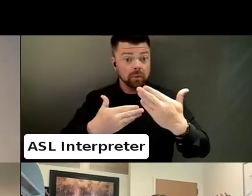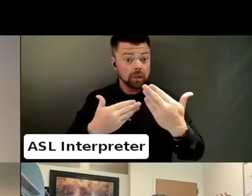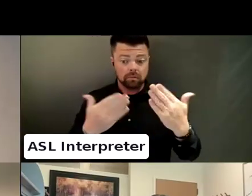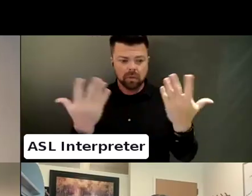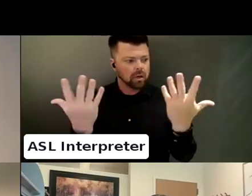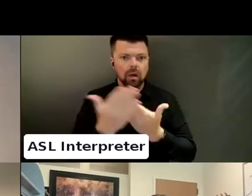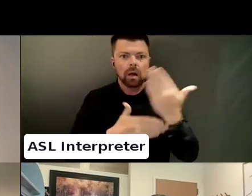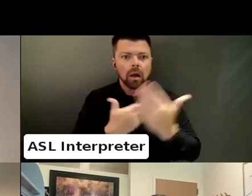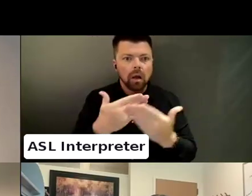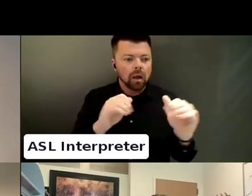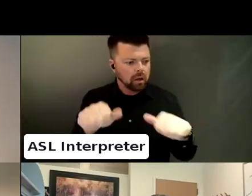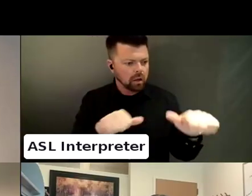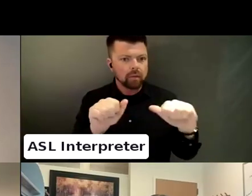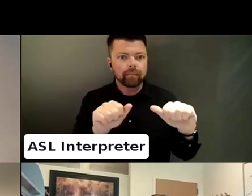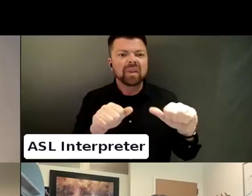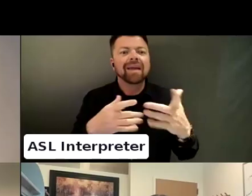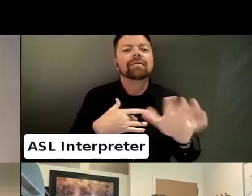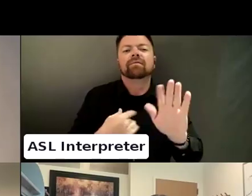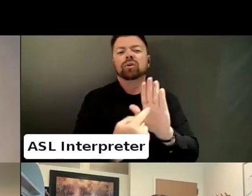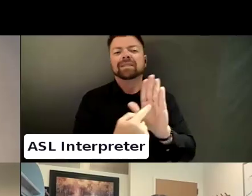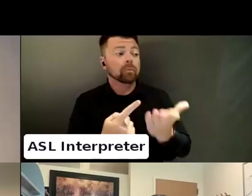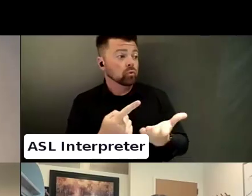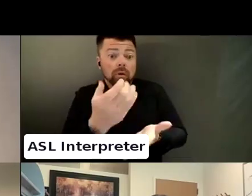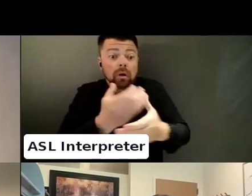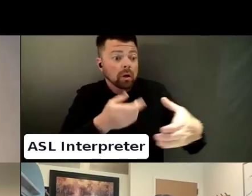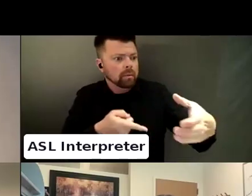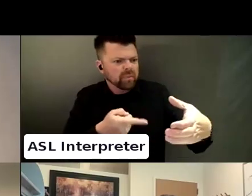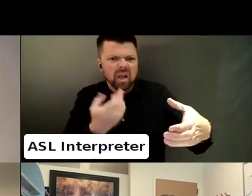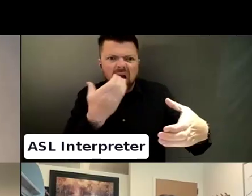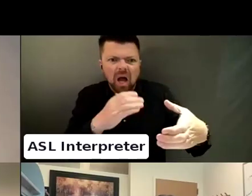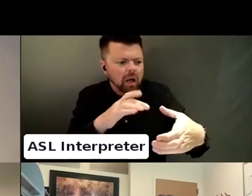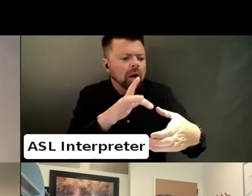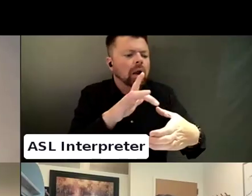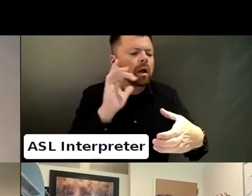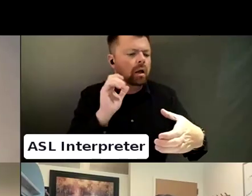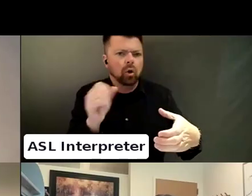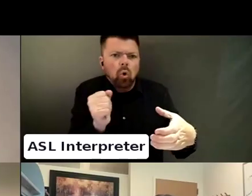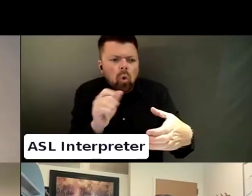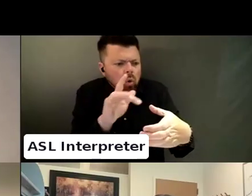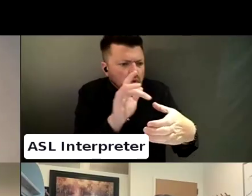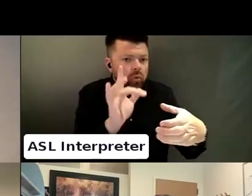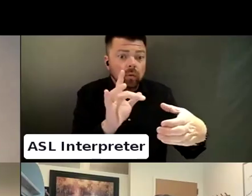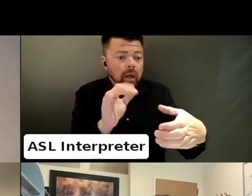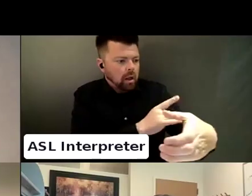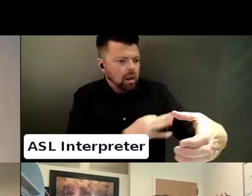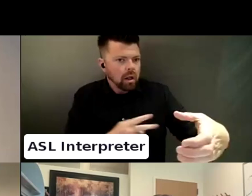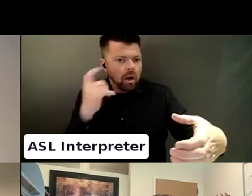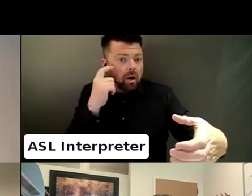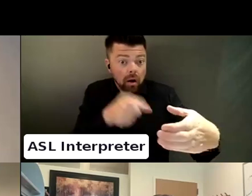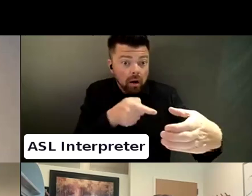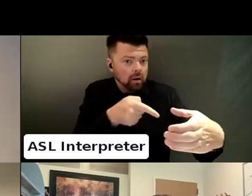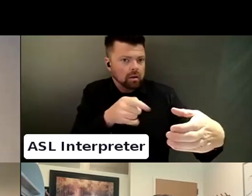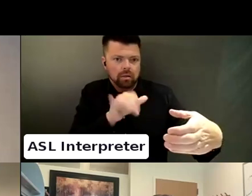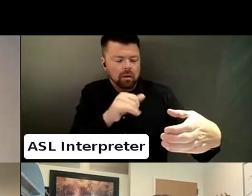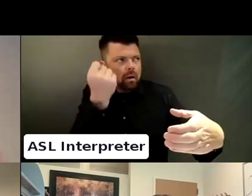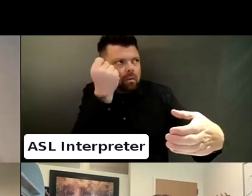to feel whether a cup is hot or cold, being able to have that sense of touch means a lot of